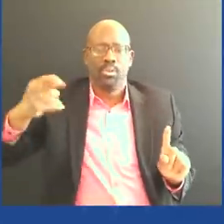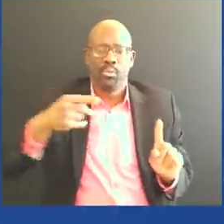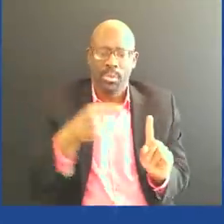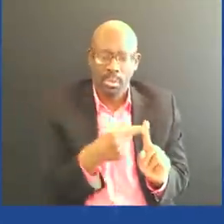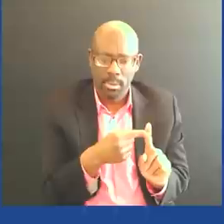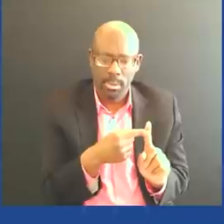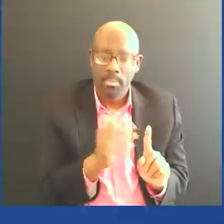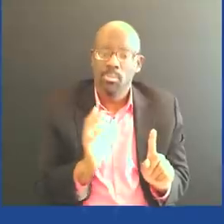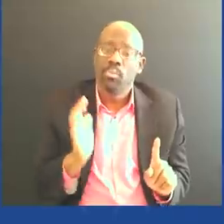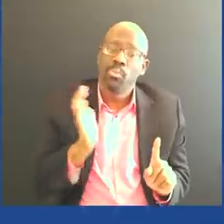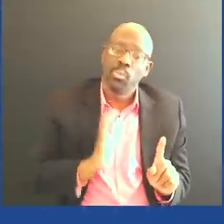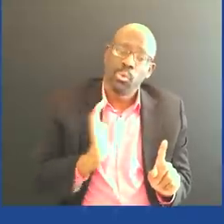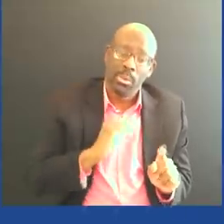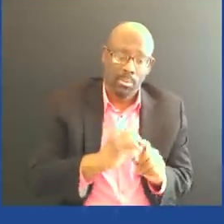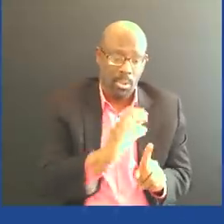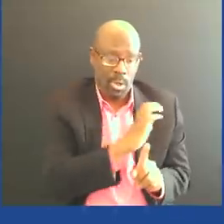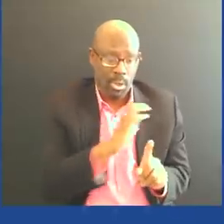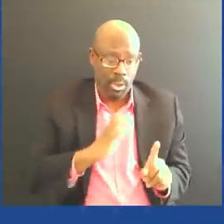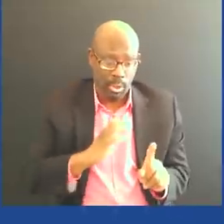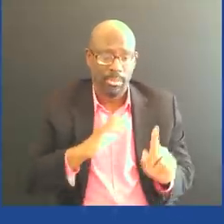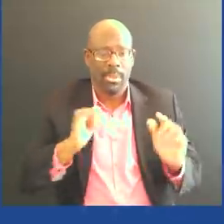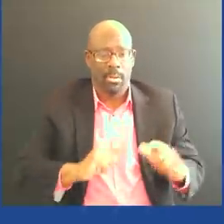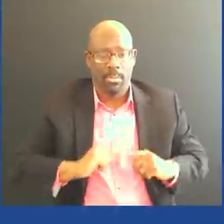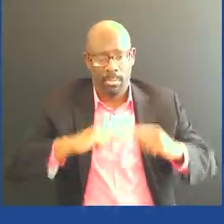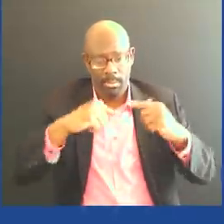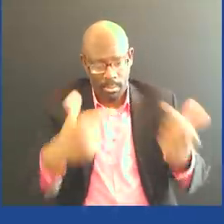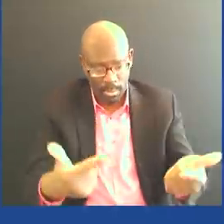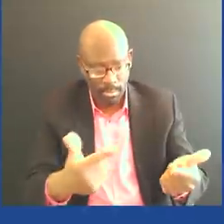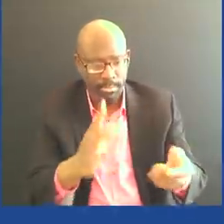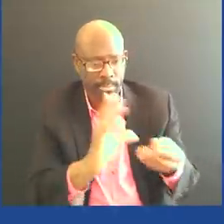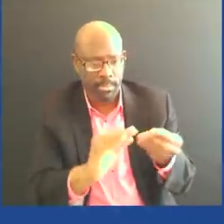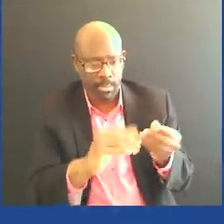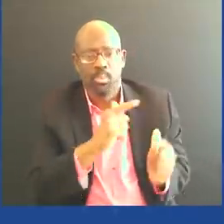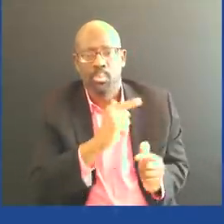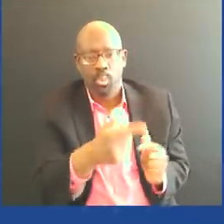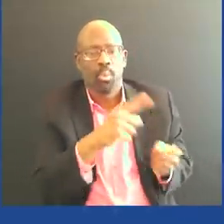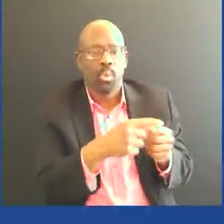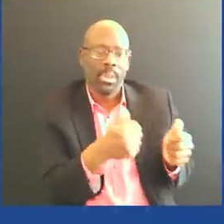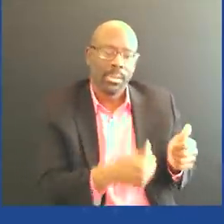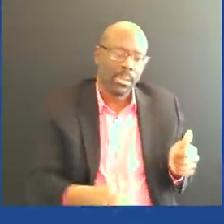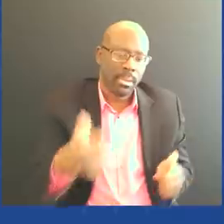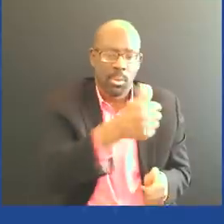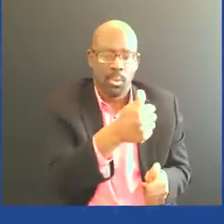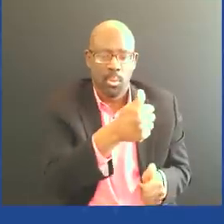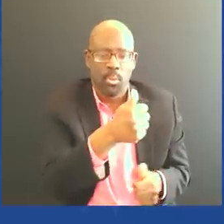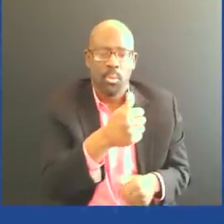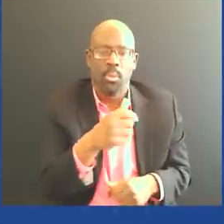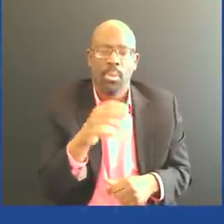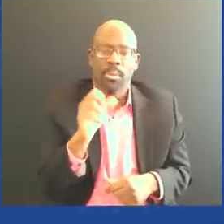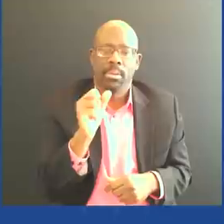senior senator from Delaware, Senator Tom Carper, who you'll hear from later.